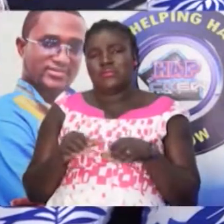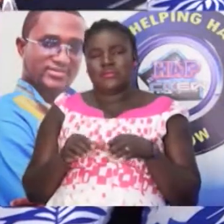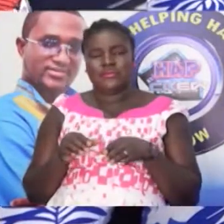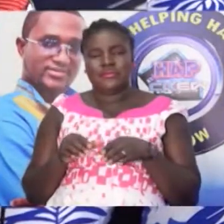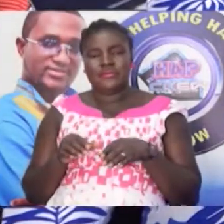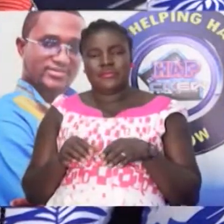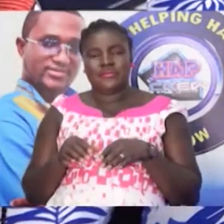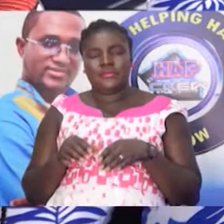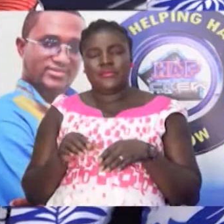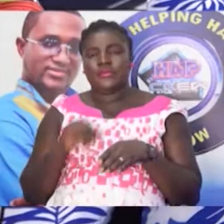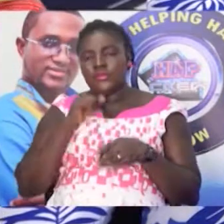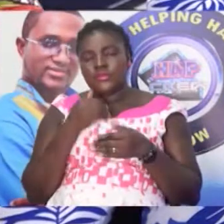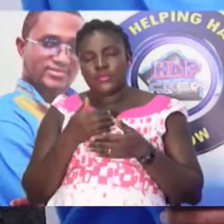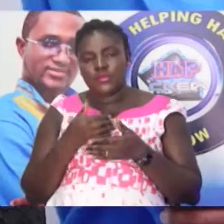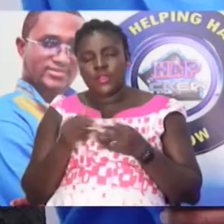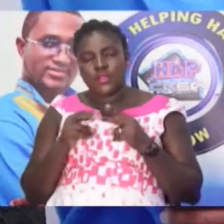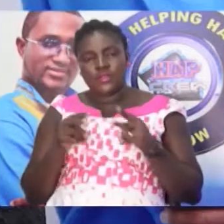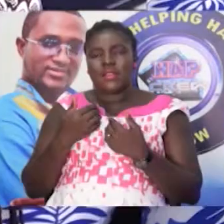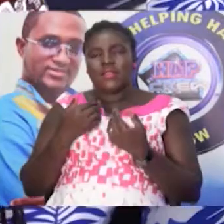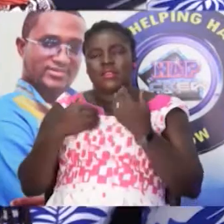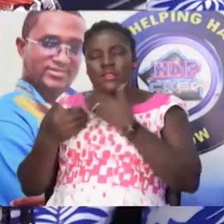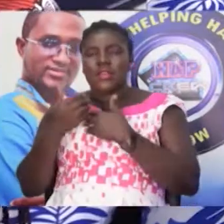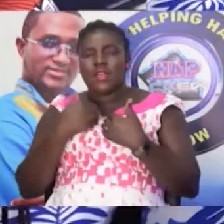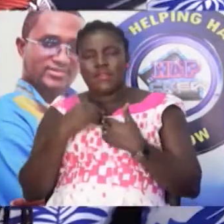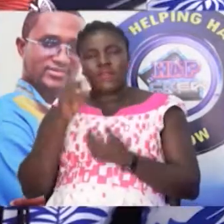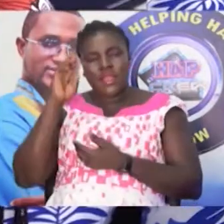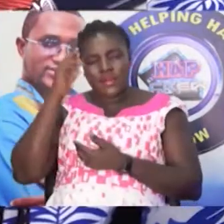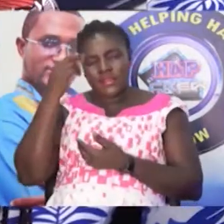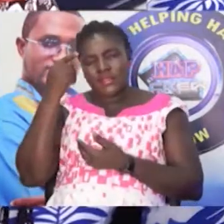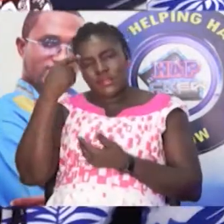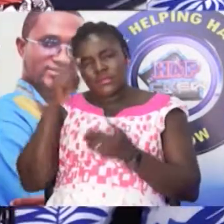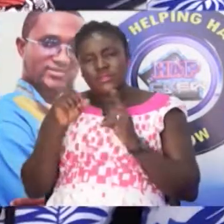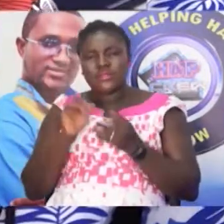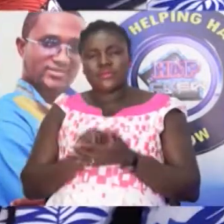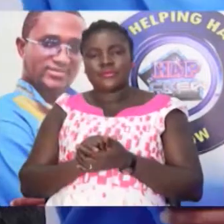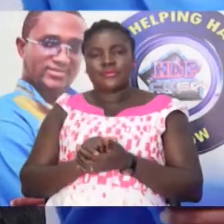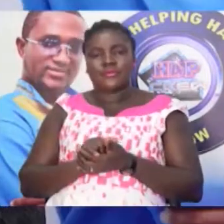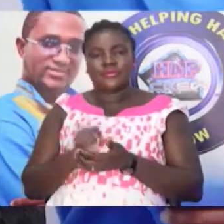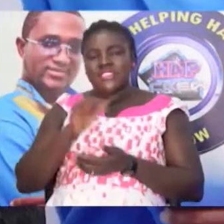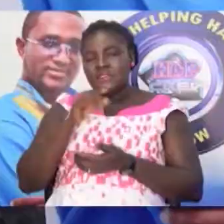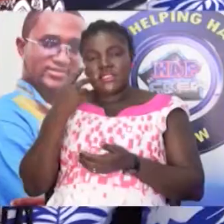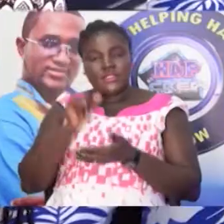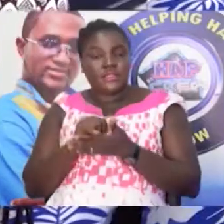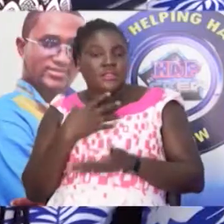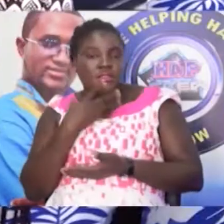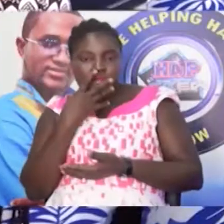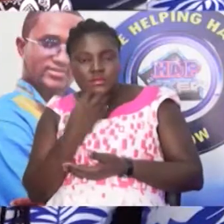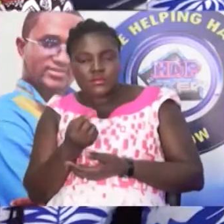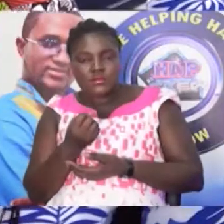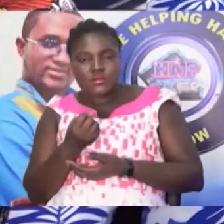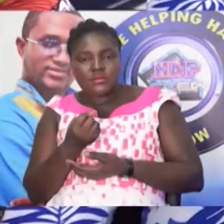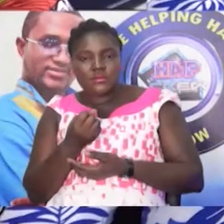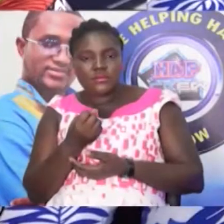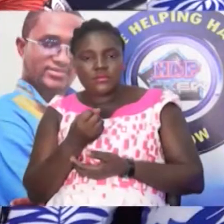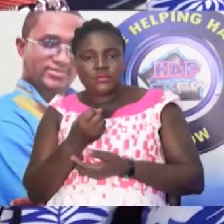of my movement was restricted. Okay. I believe that God has a reason for making me this way. Exactly. I did not see